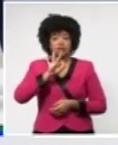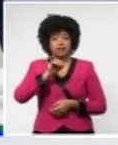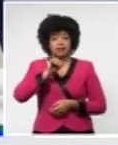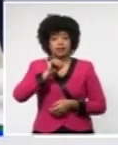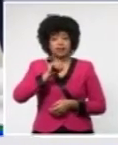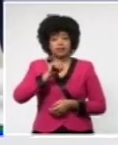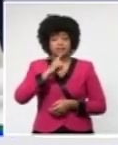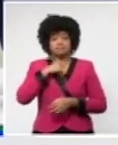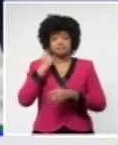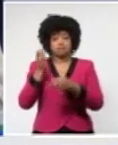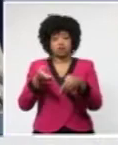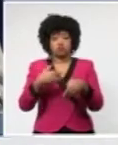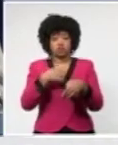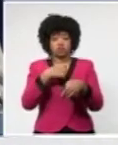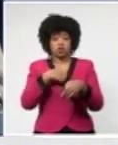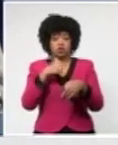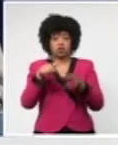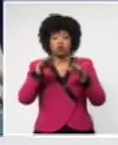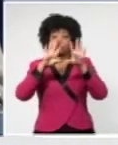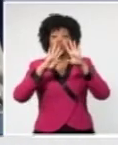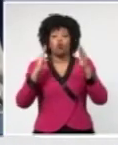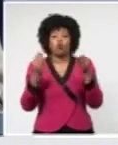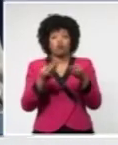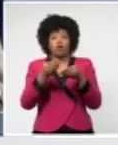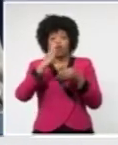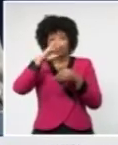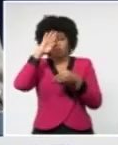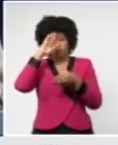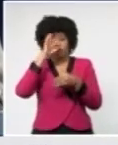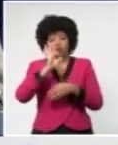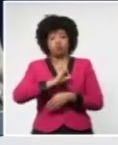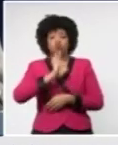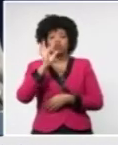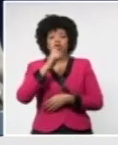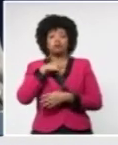That's Cuba's lethality today, versus a